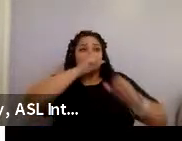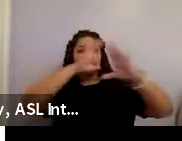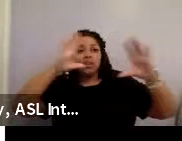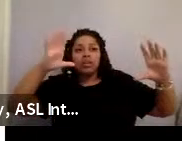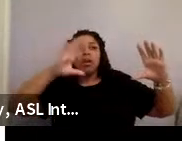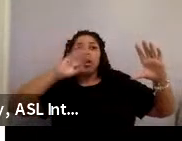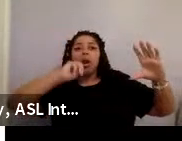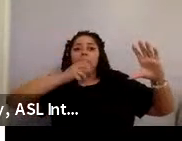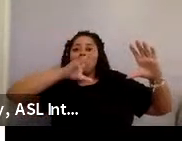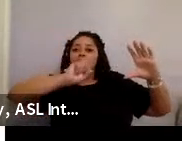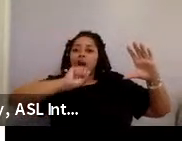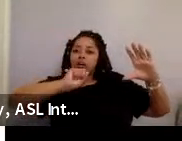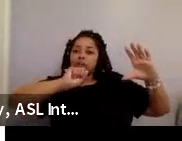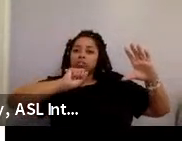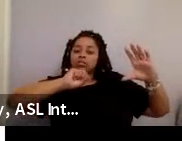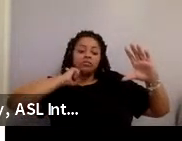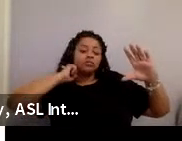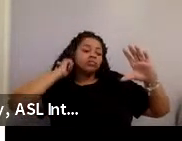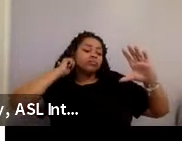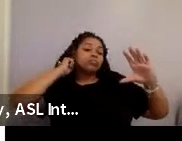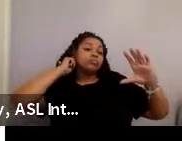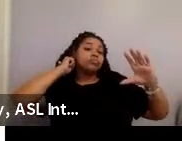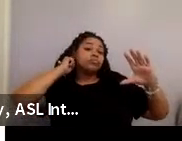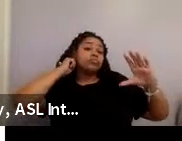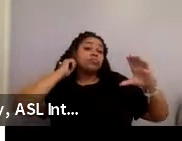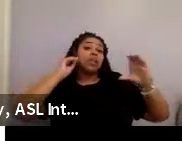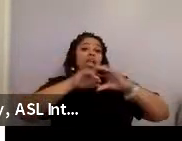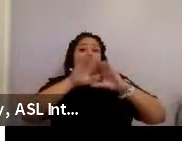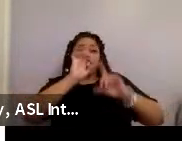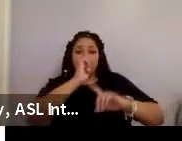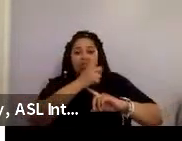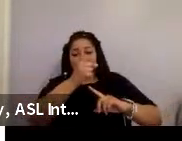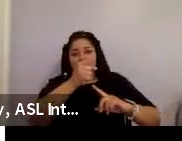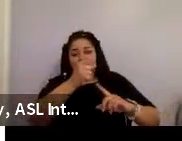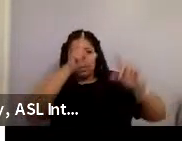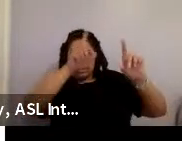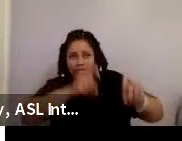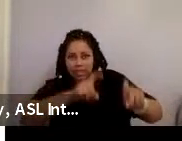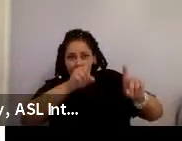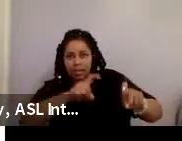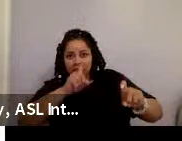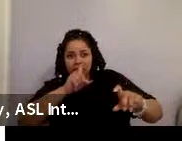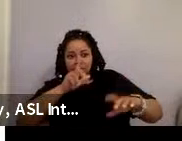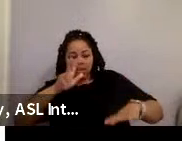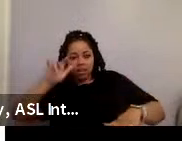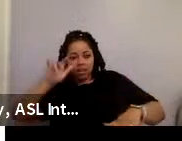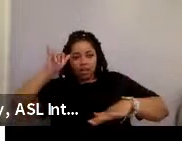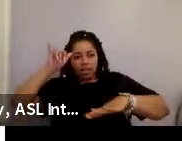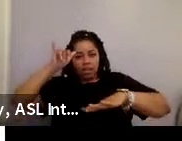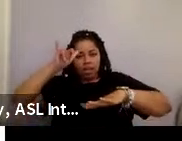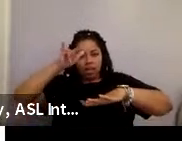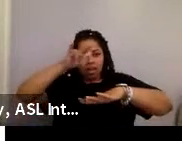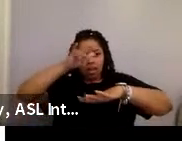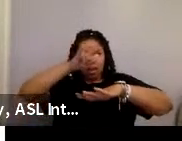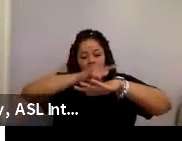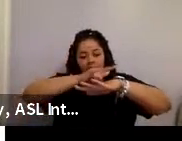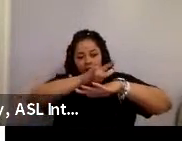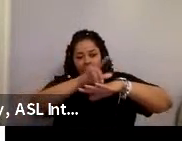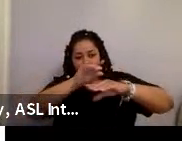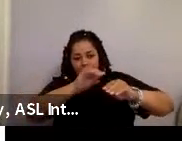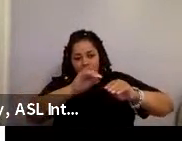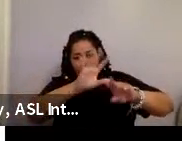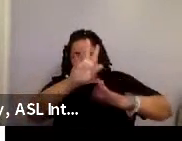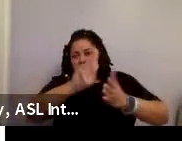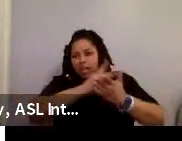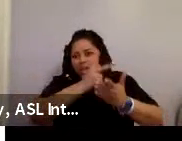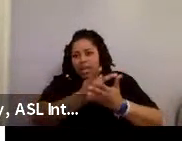Mars into your environment so you can test out landing the rover and navigating it around in your